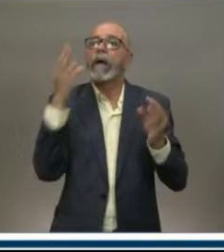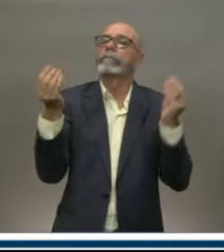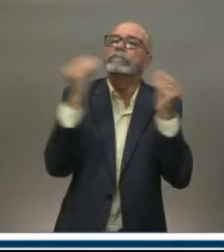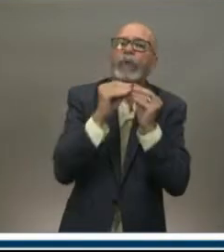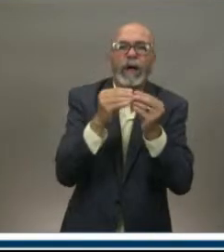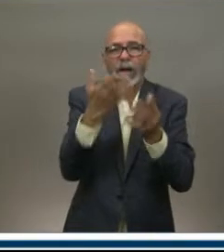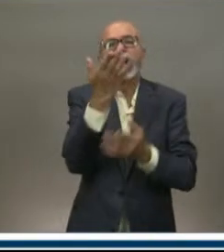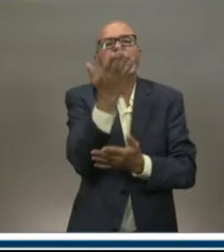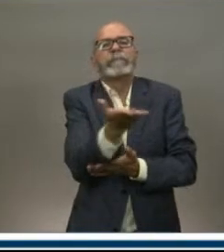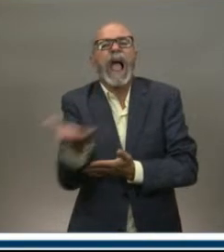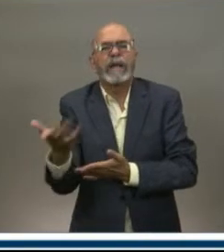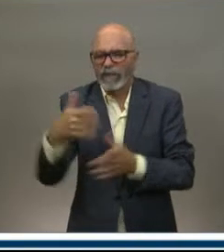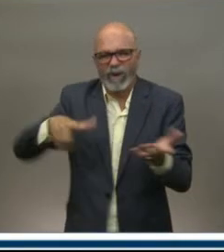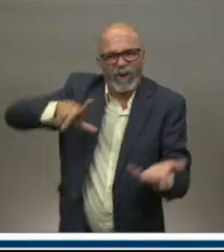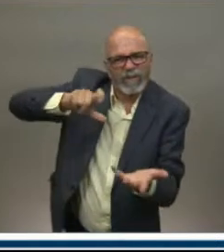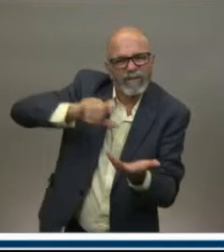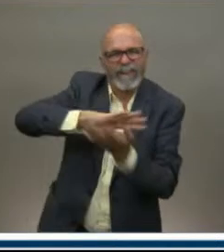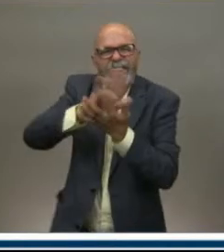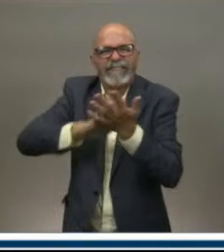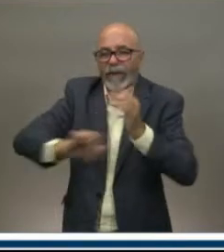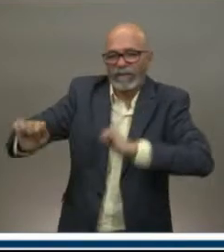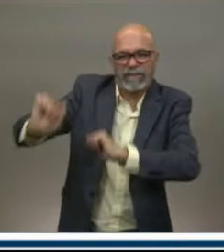then some capital investments as well.